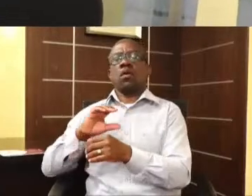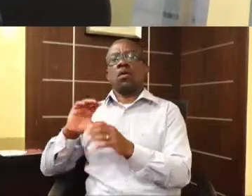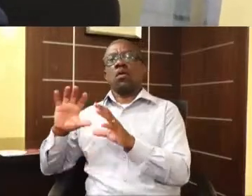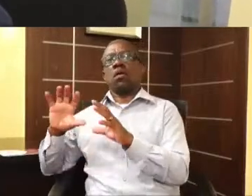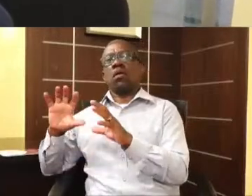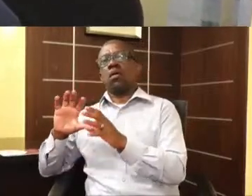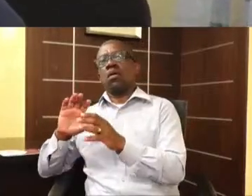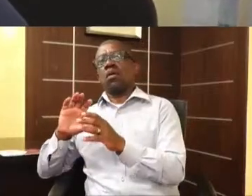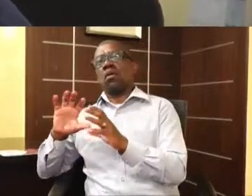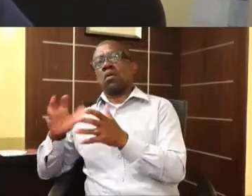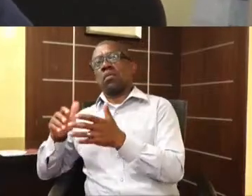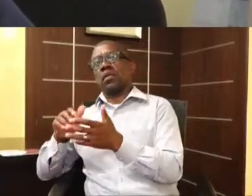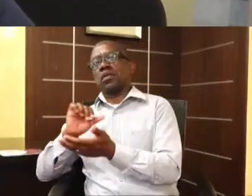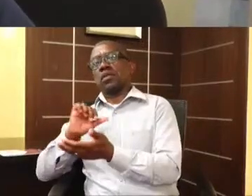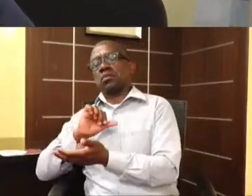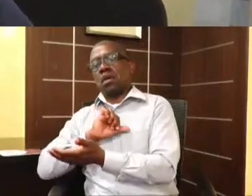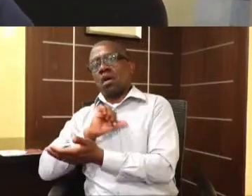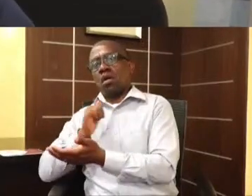Also, ICTA